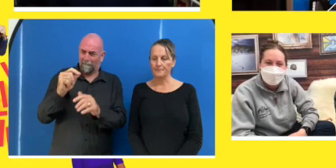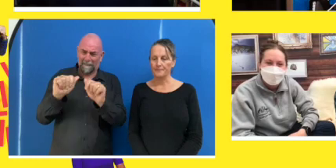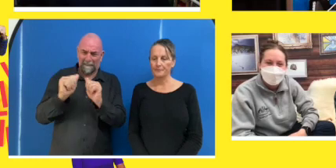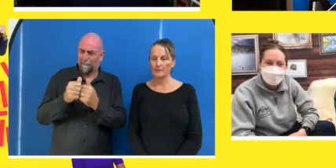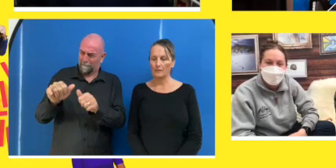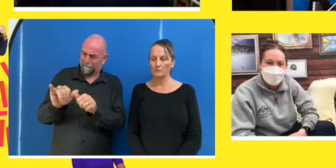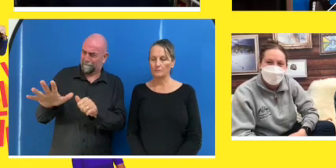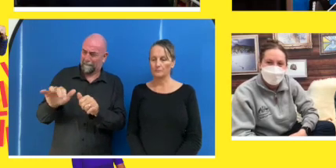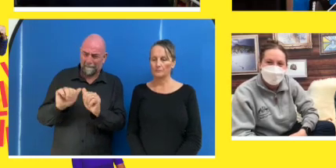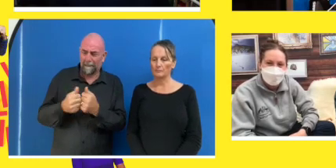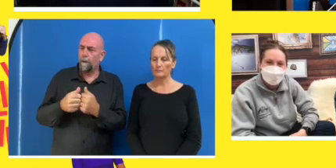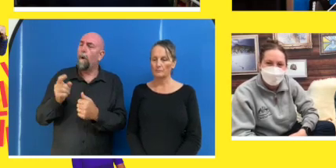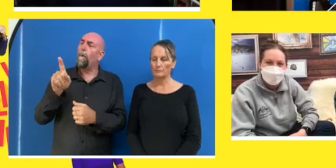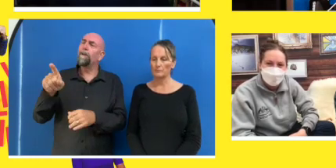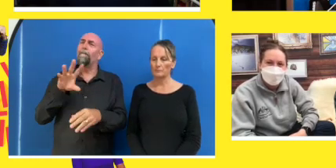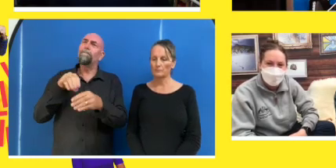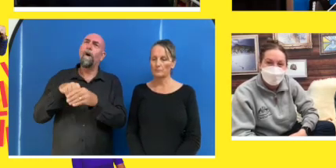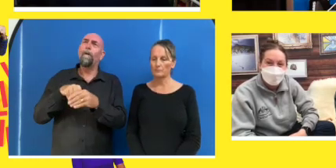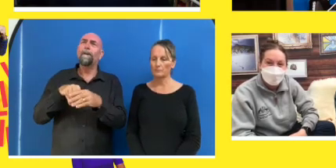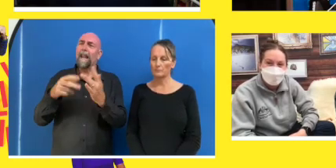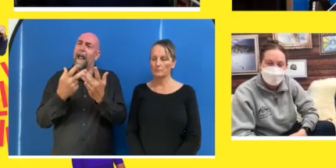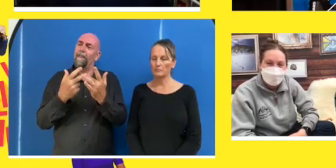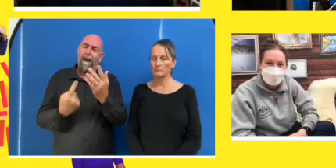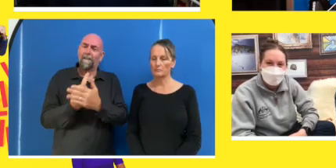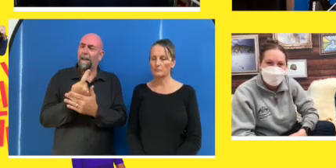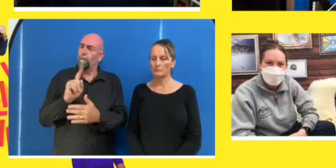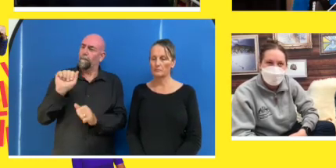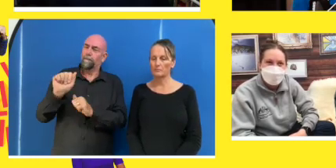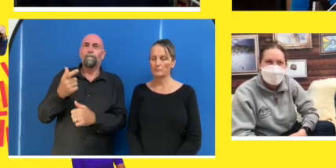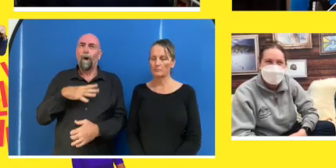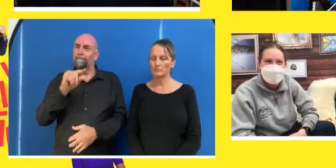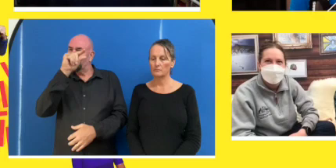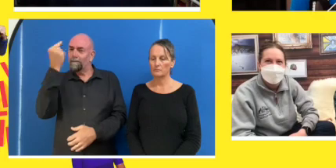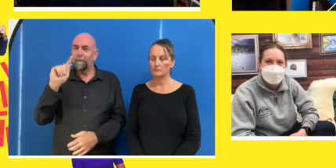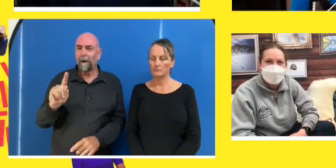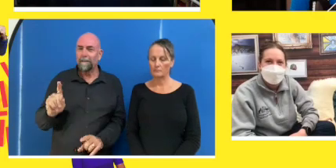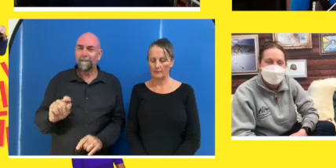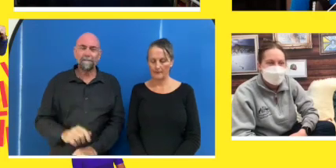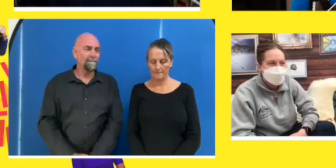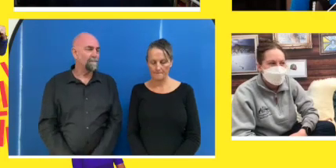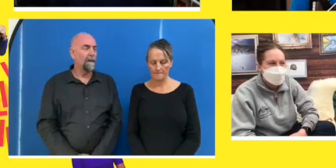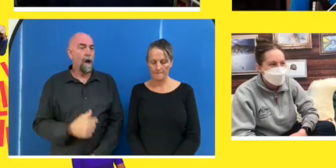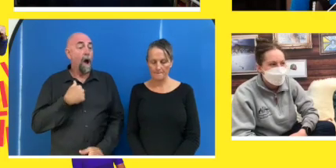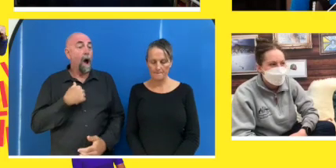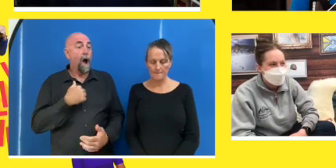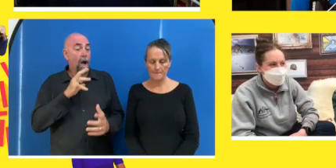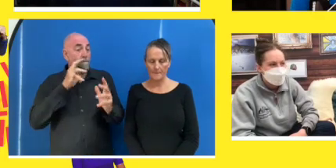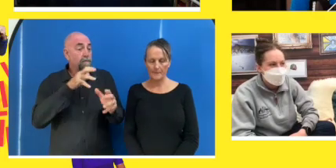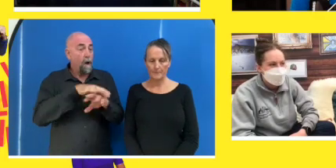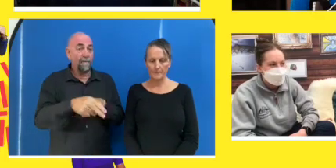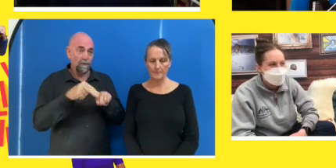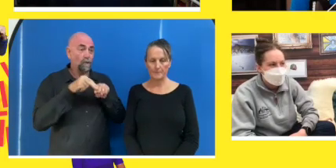legend. Yeah, I'd agree with that. Marek Kabaka, I believe. He skis under